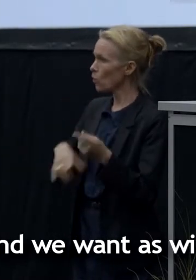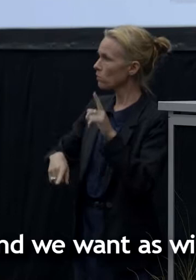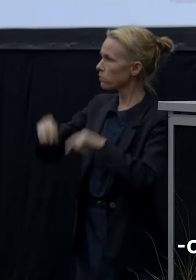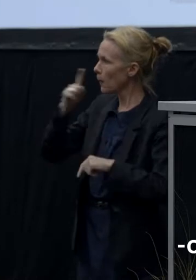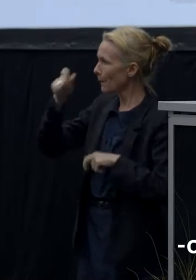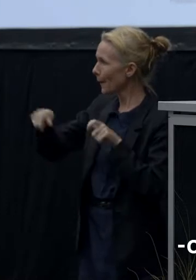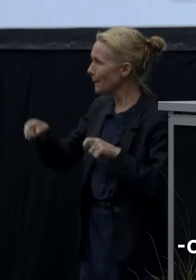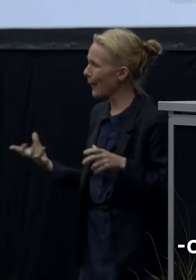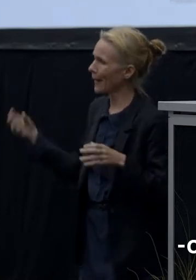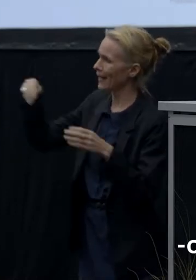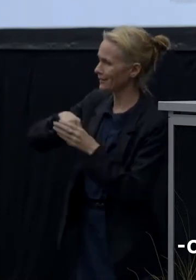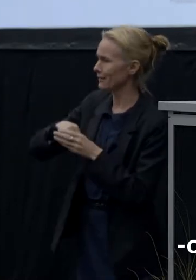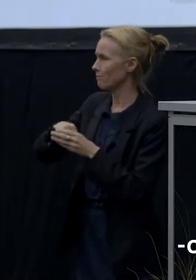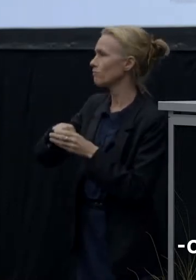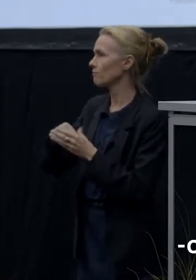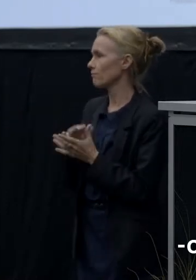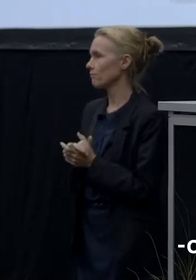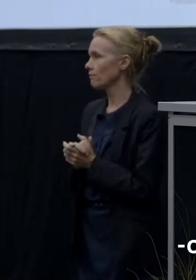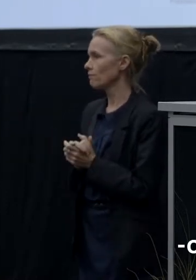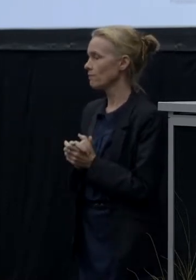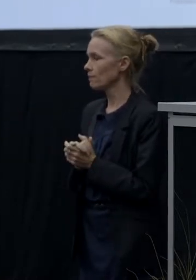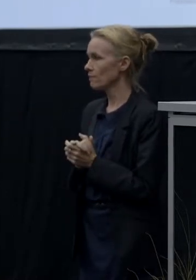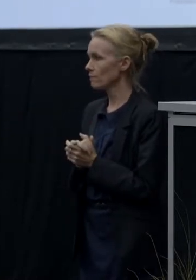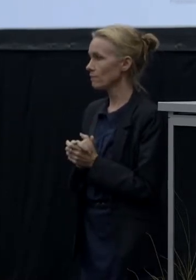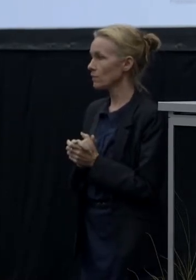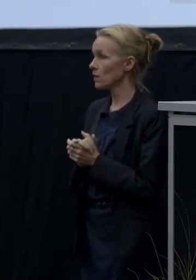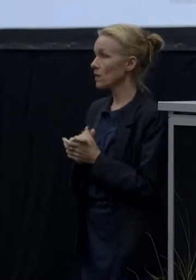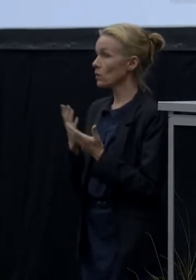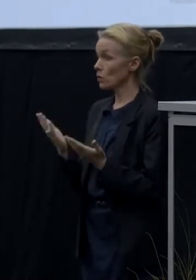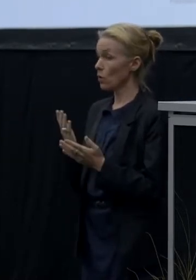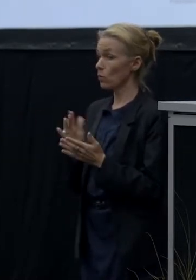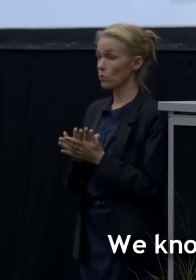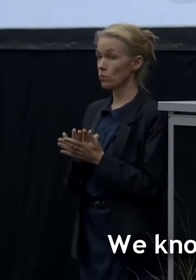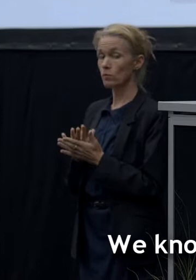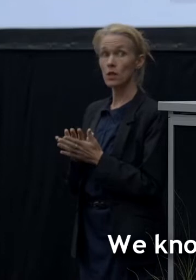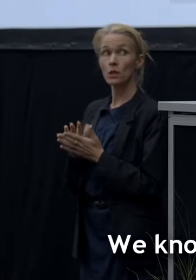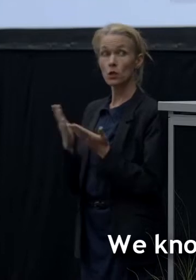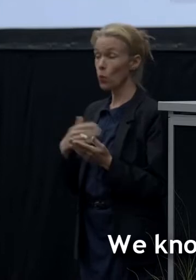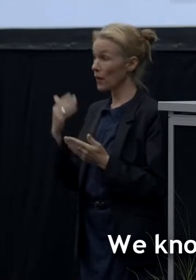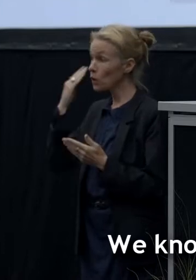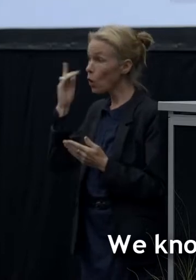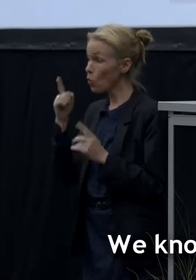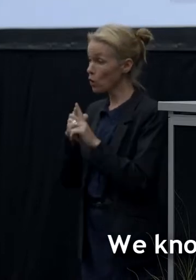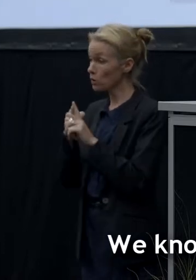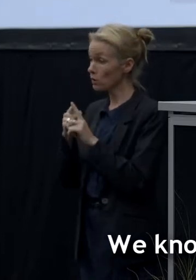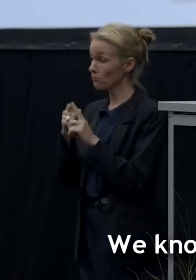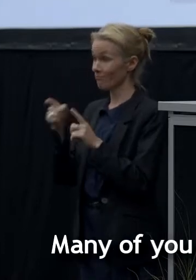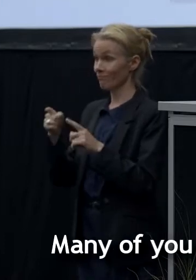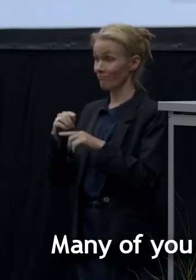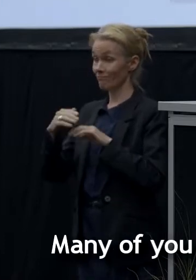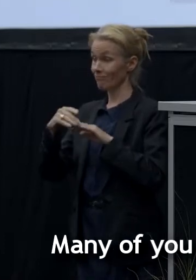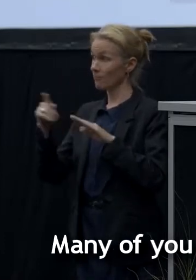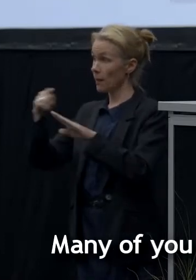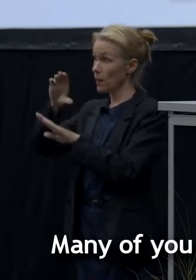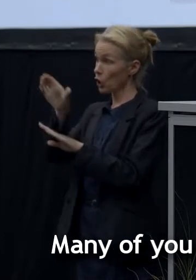you, our community, as possible. So what do we know? We know that our coastline is changing.